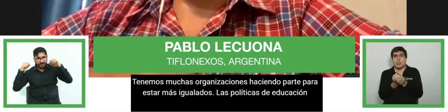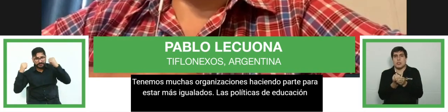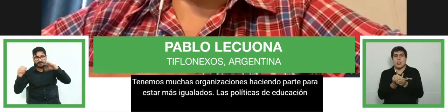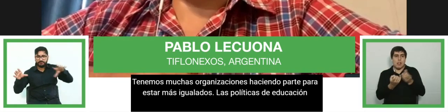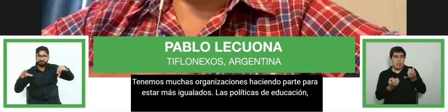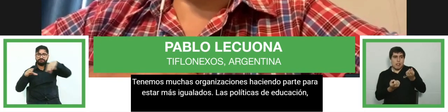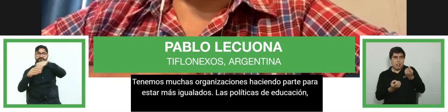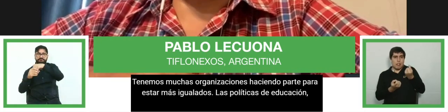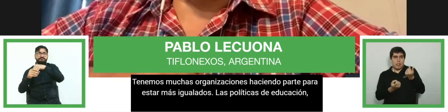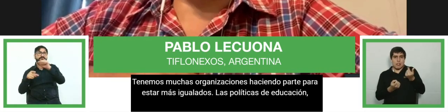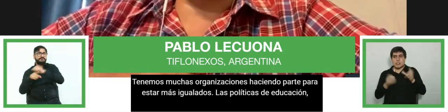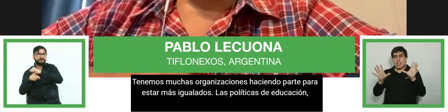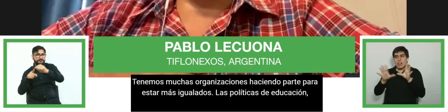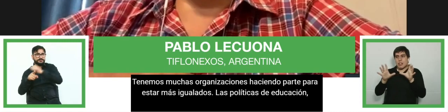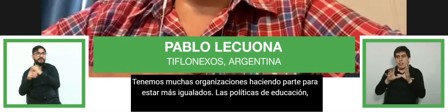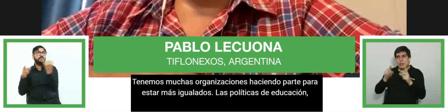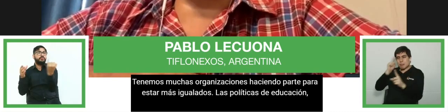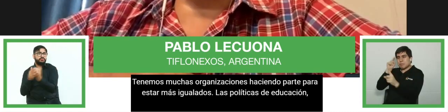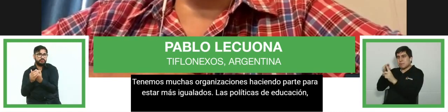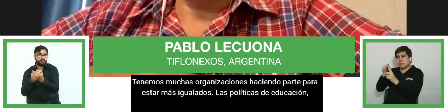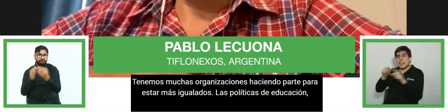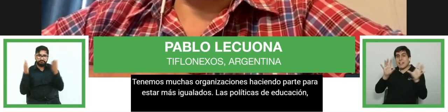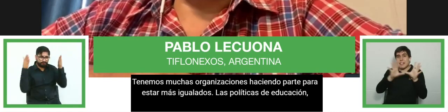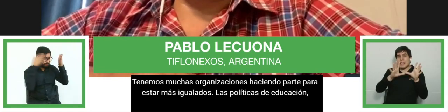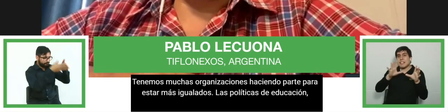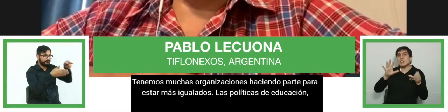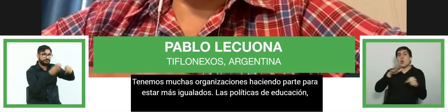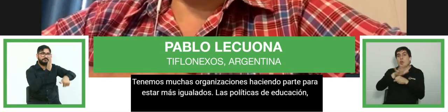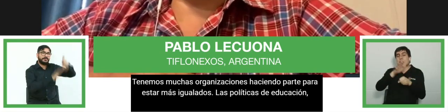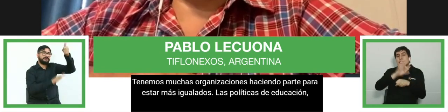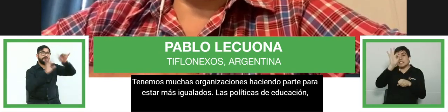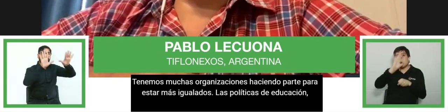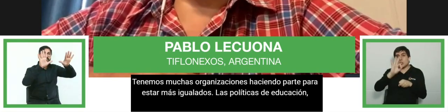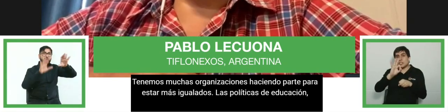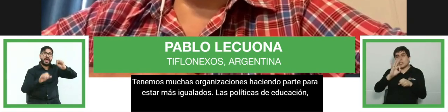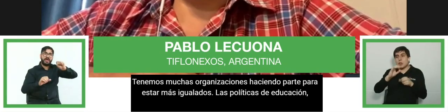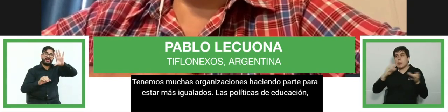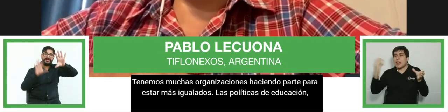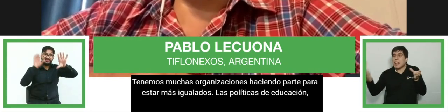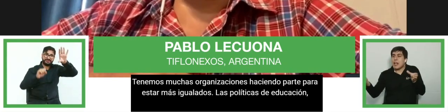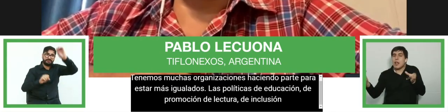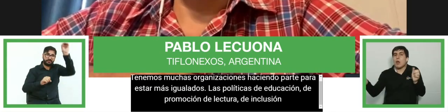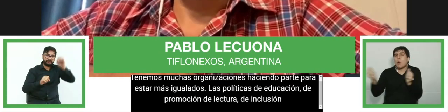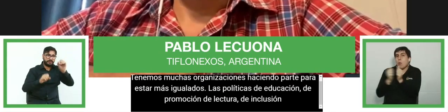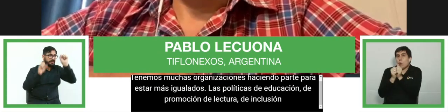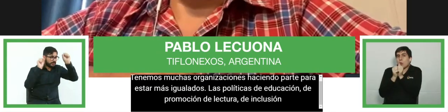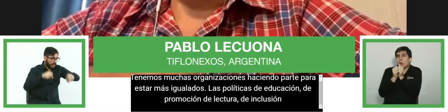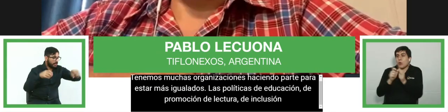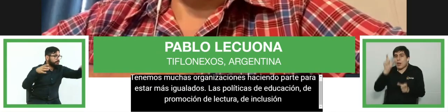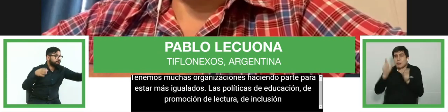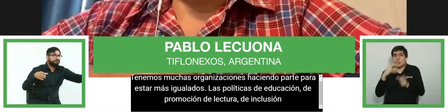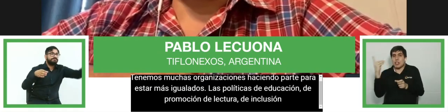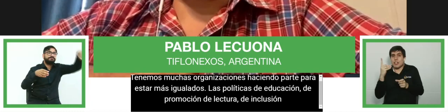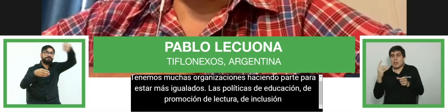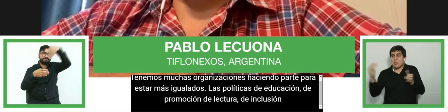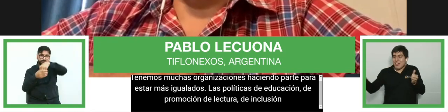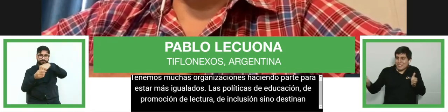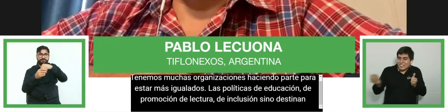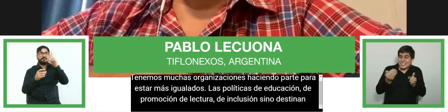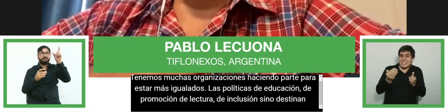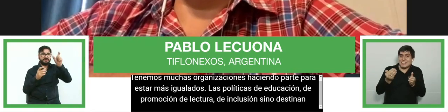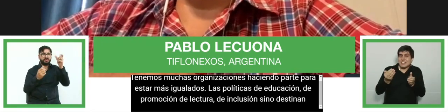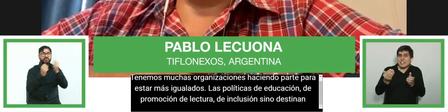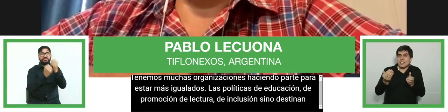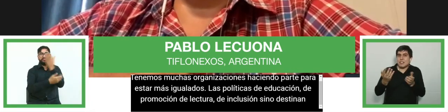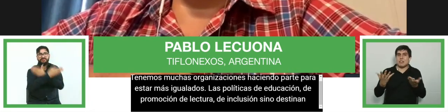destining and allocating 10% of people, 10% of the budget to include people with disability, we are in the furnace, as the